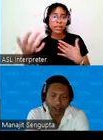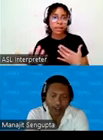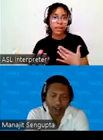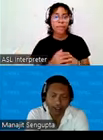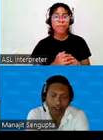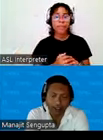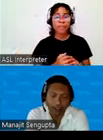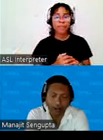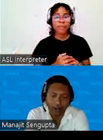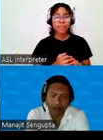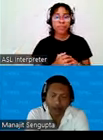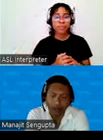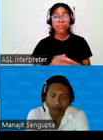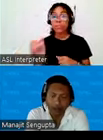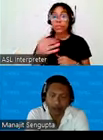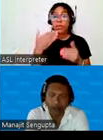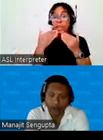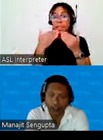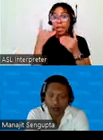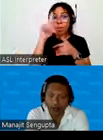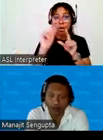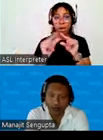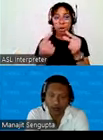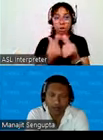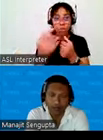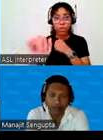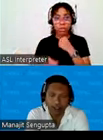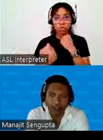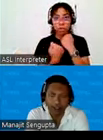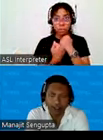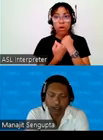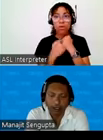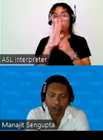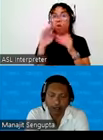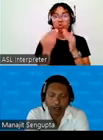thank our advisory group for all the inputs they've been providing,